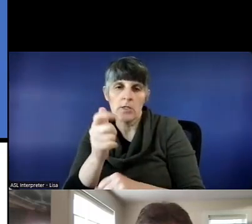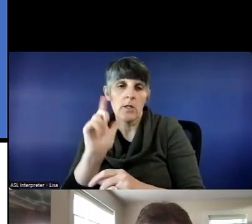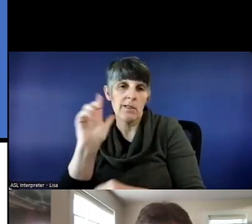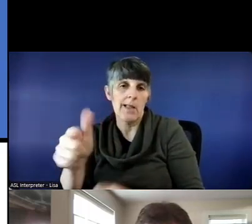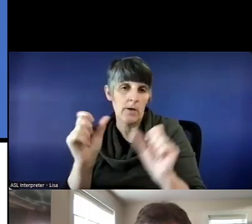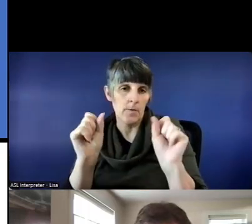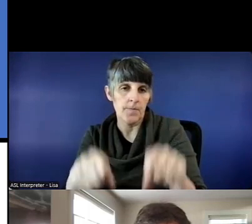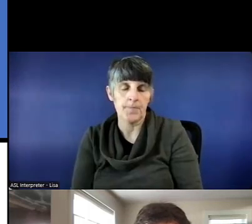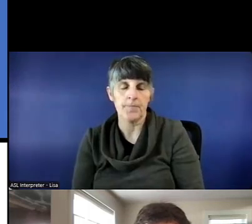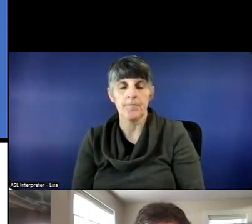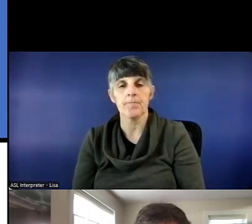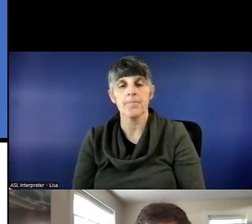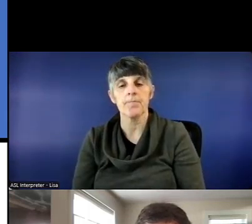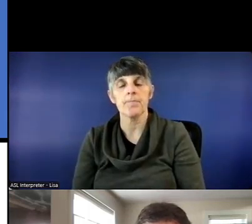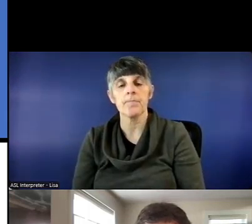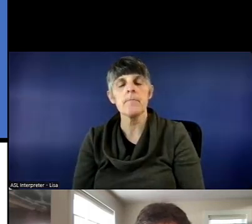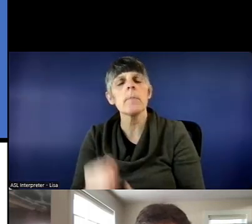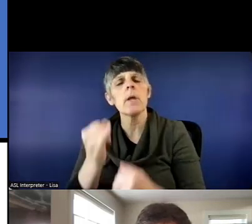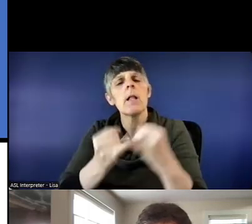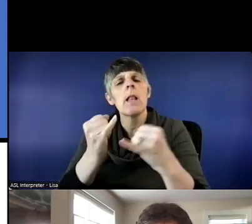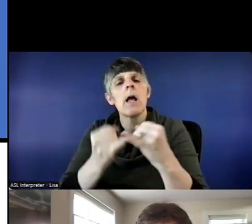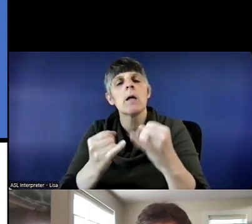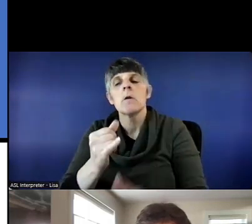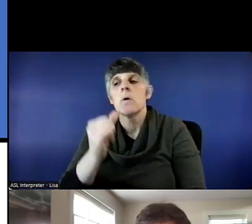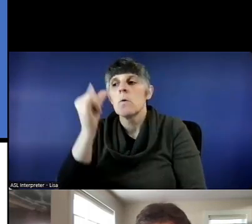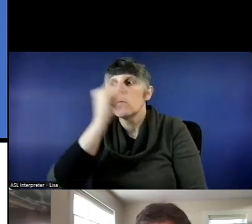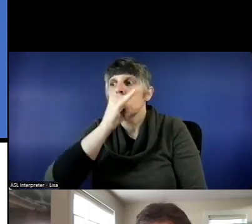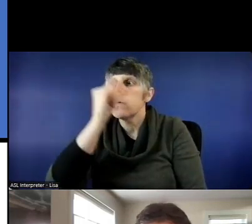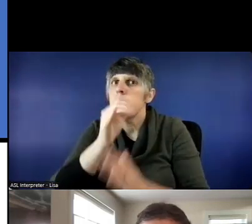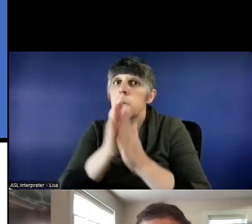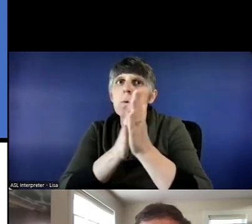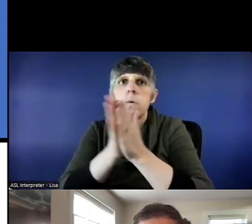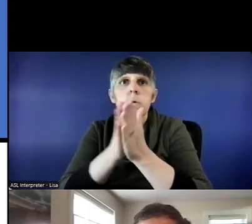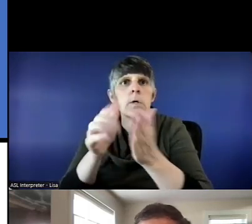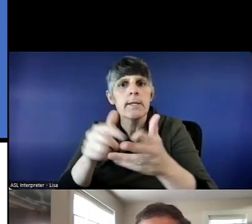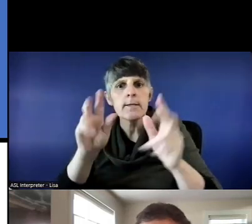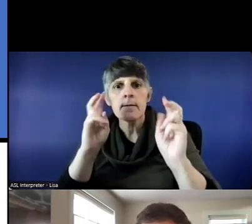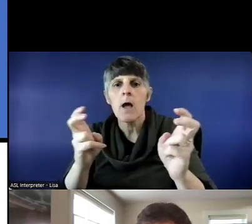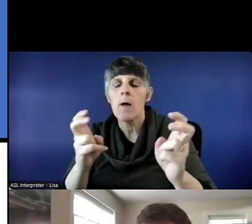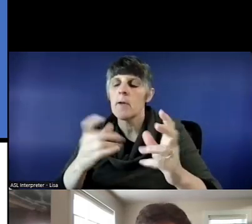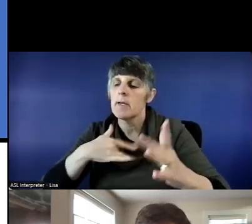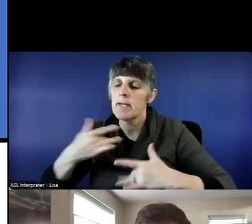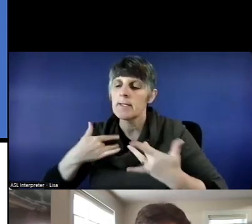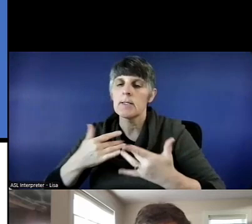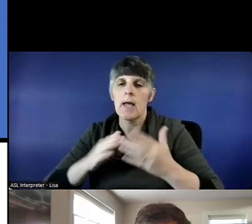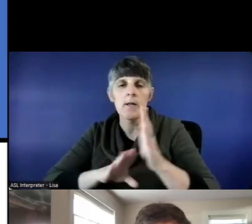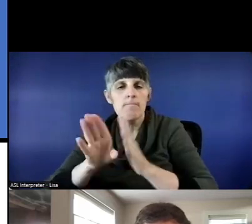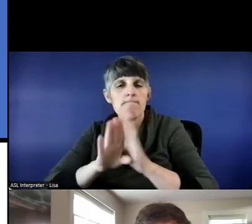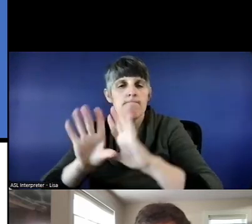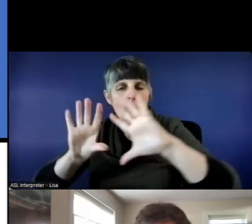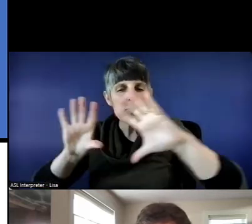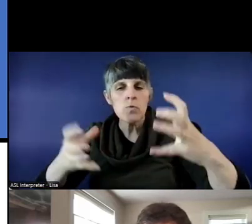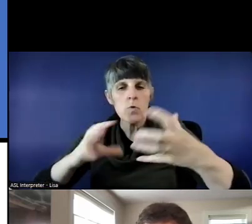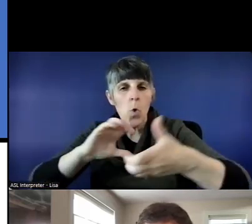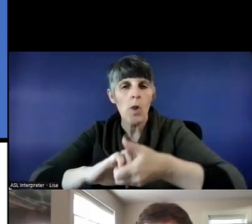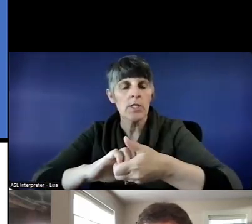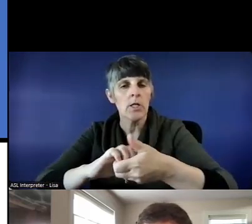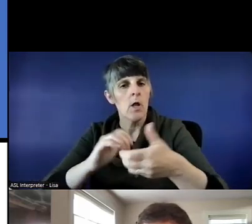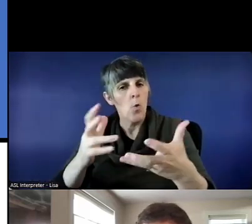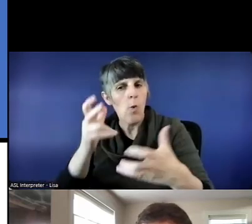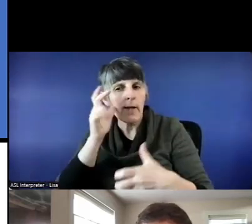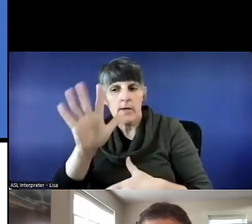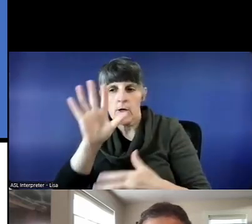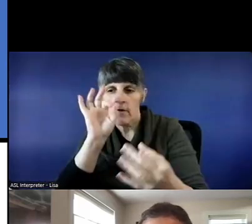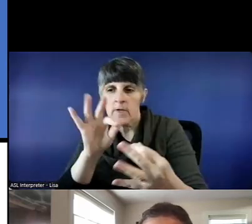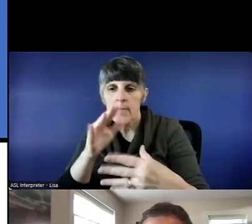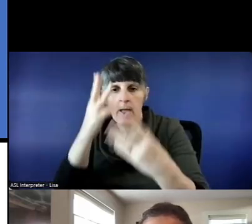later. Lastly, there's so much momentum in this area, and we're excited to build our coalition. We would love to hear your